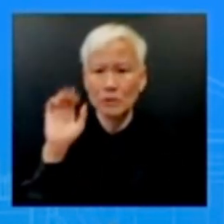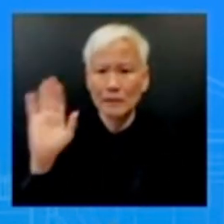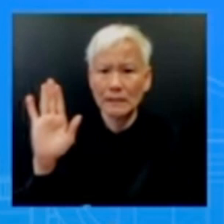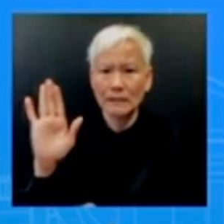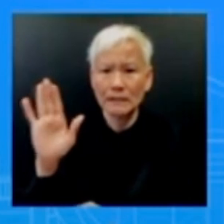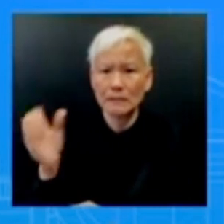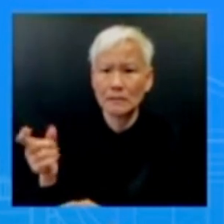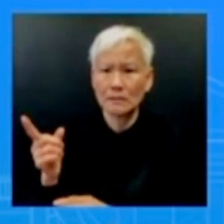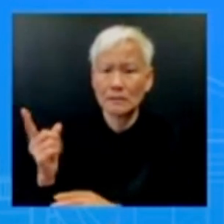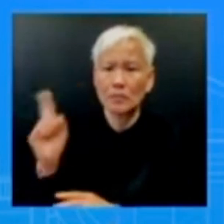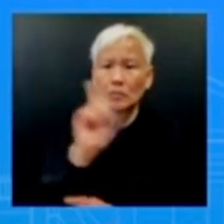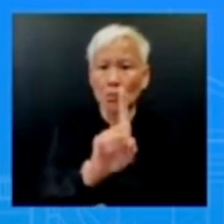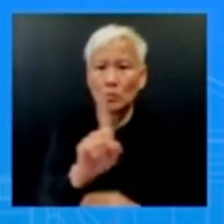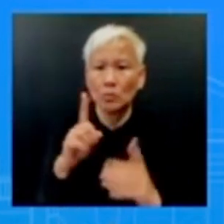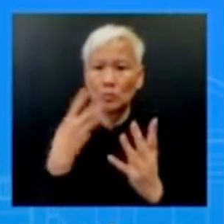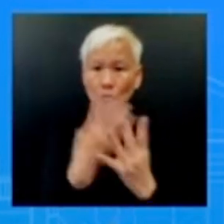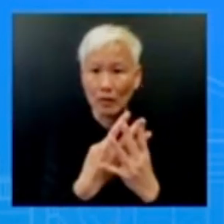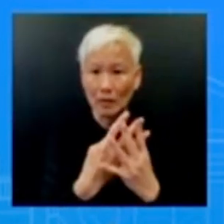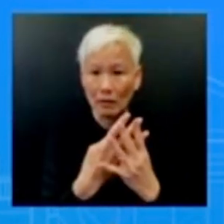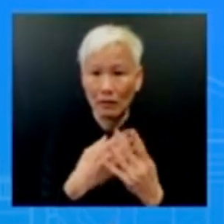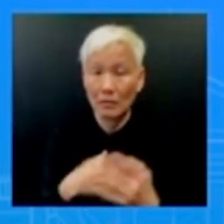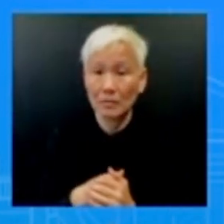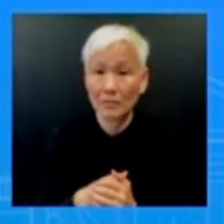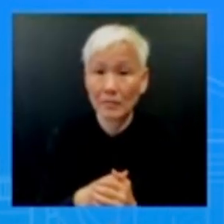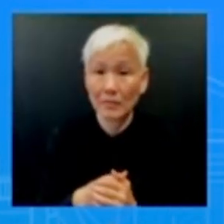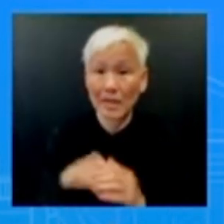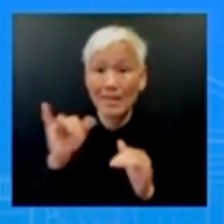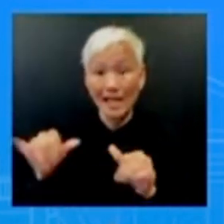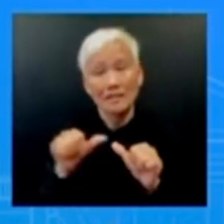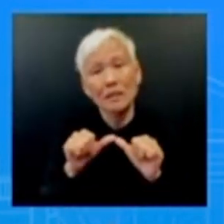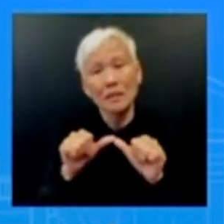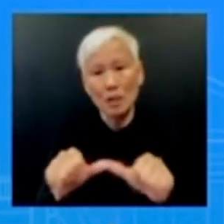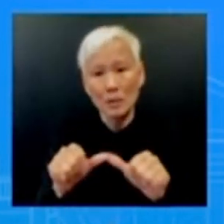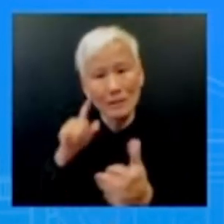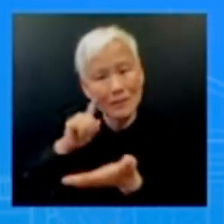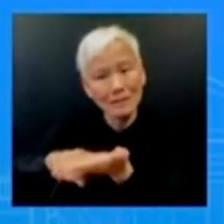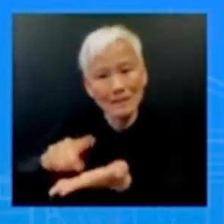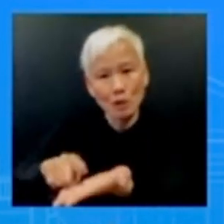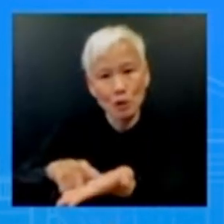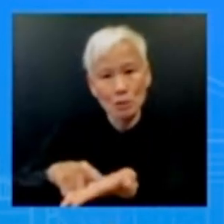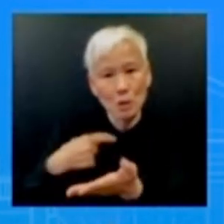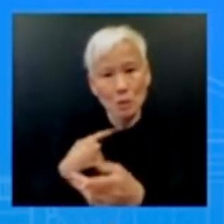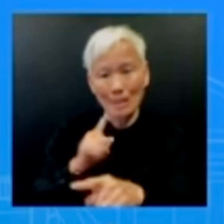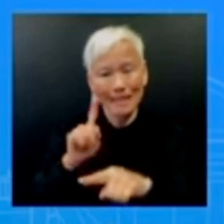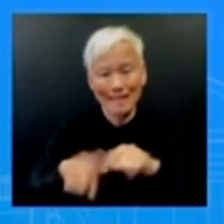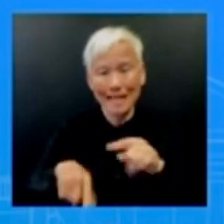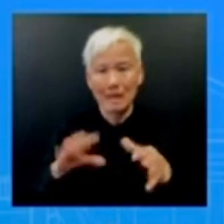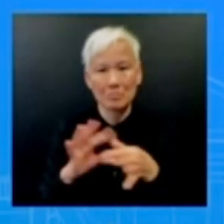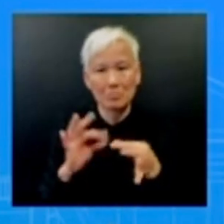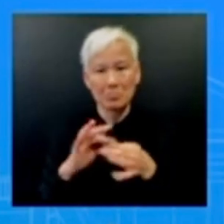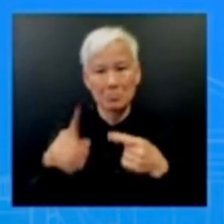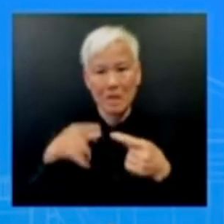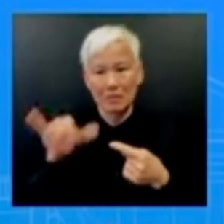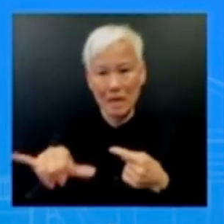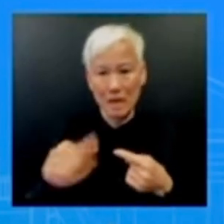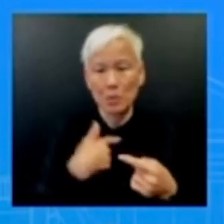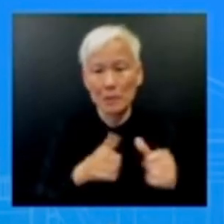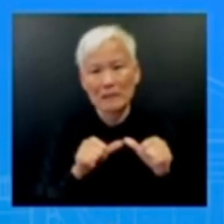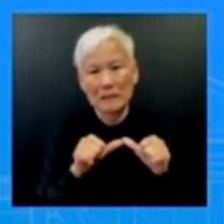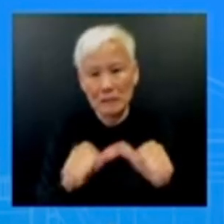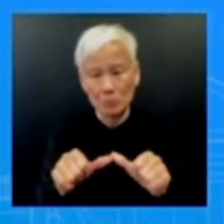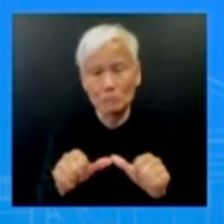investigation. We do not comment on any ongoing investigations from here. We've been very consistent on that. So certainly I'm not going